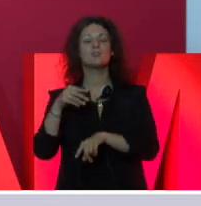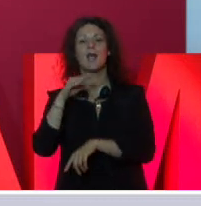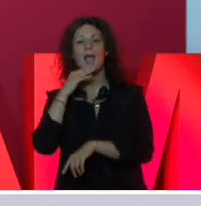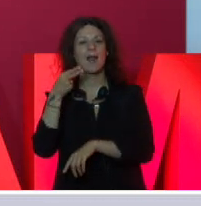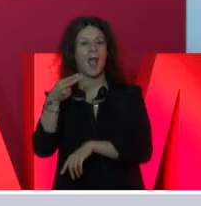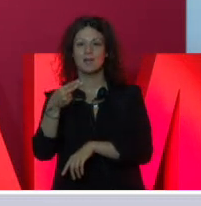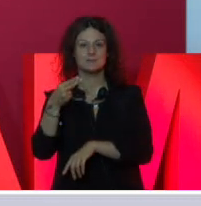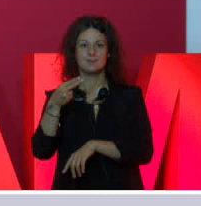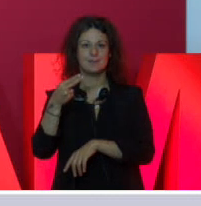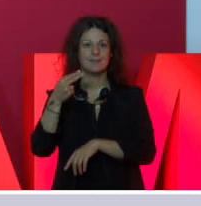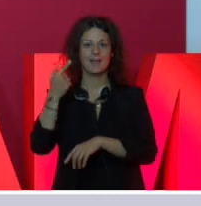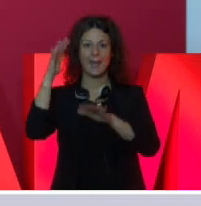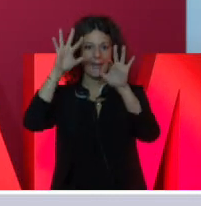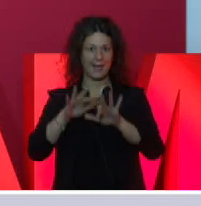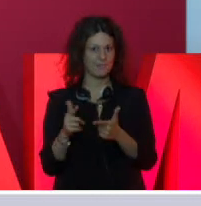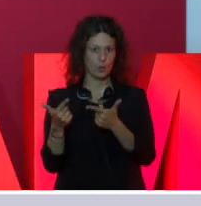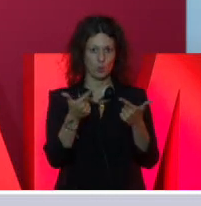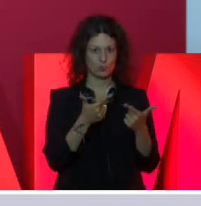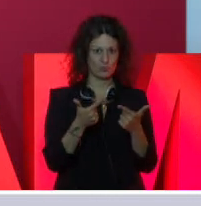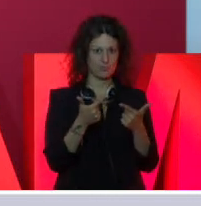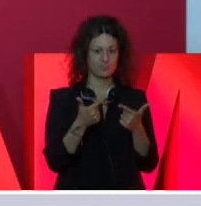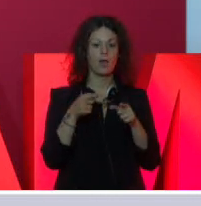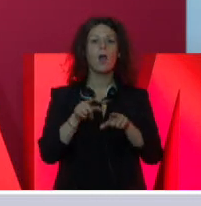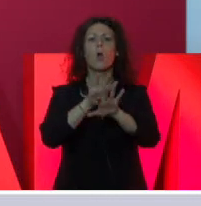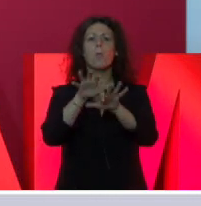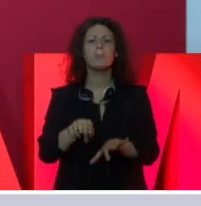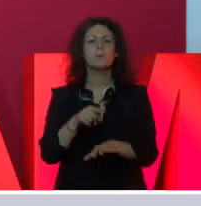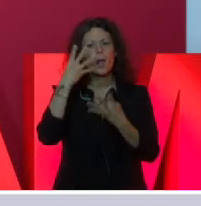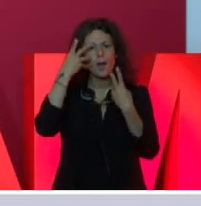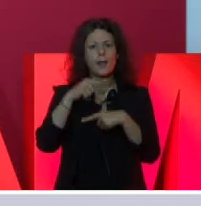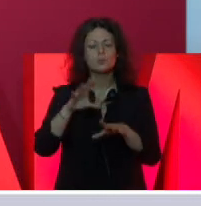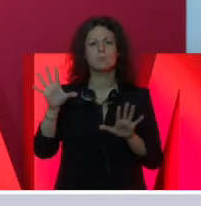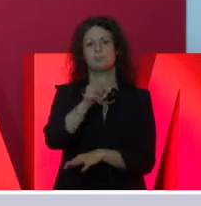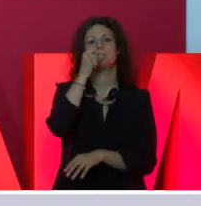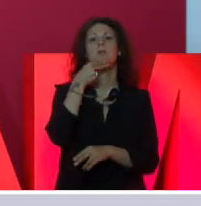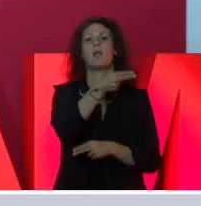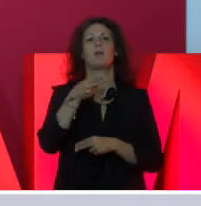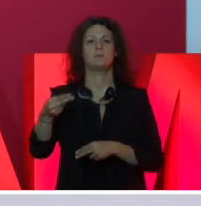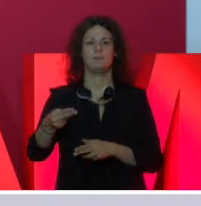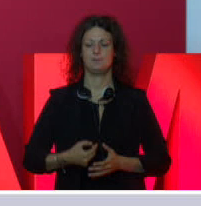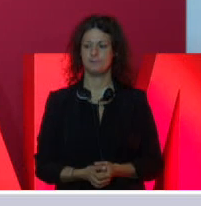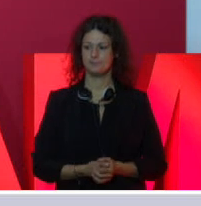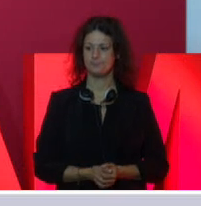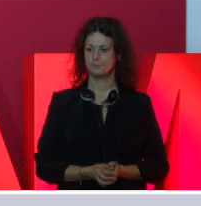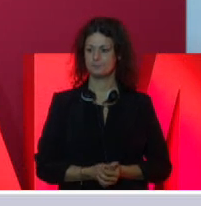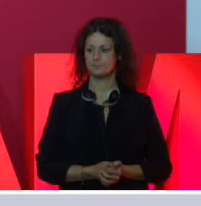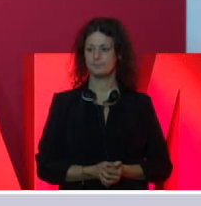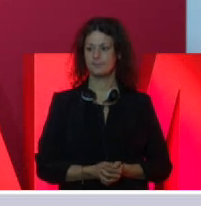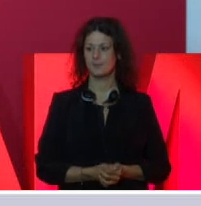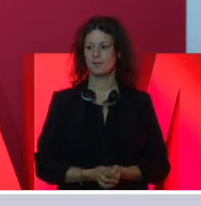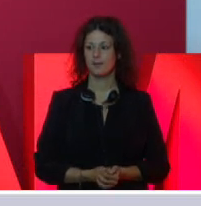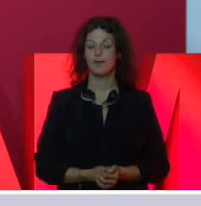background. And this big amount of big data had a big problem,